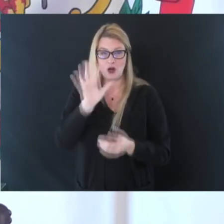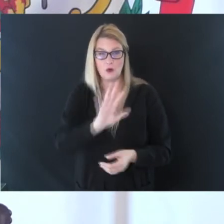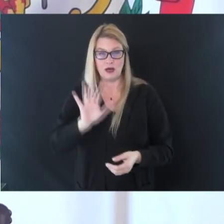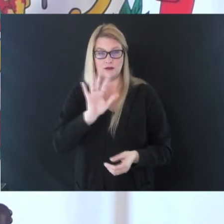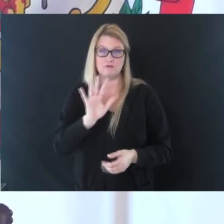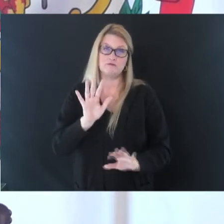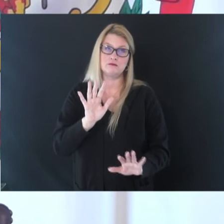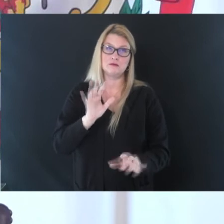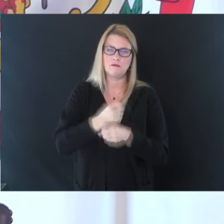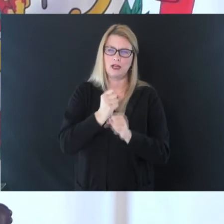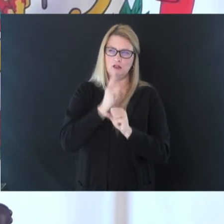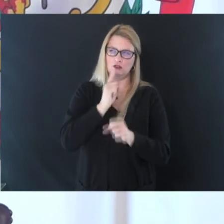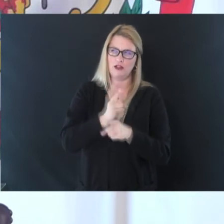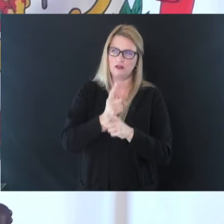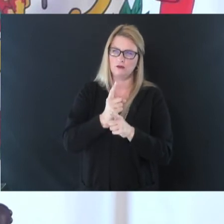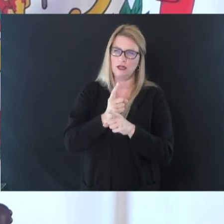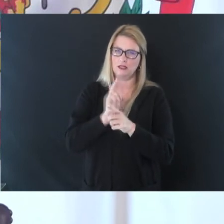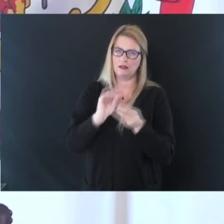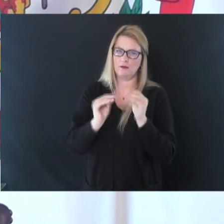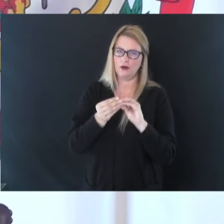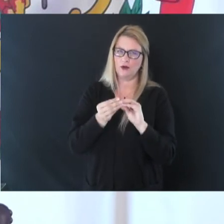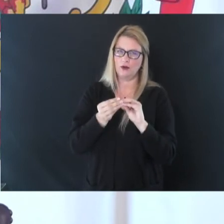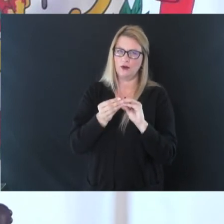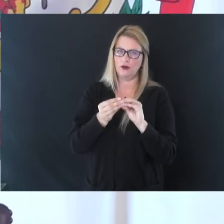well, let me make sure of this.